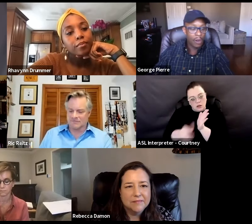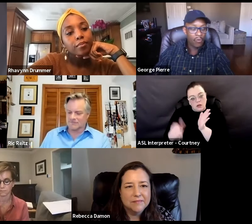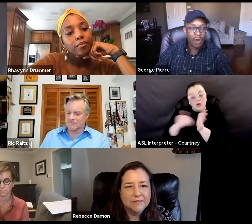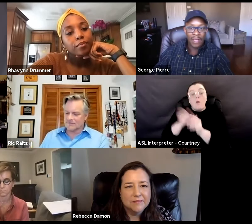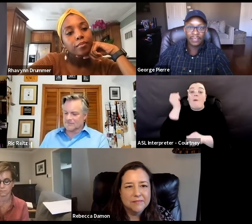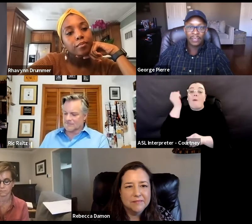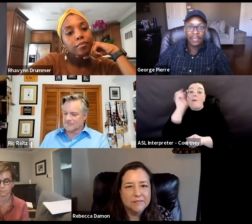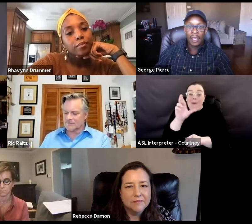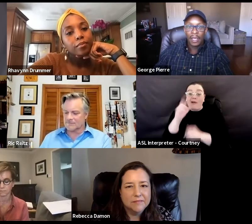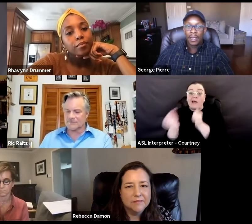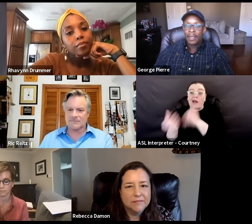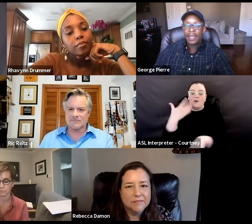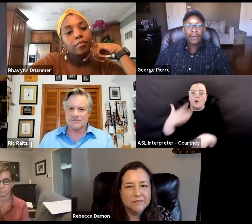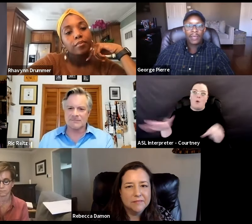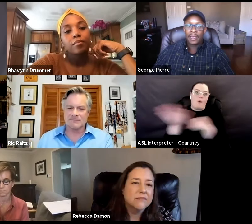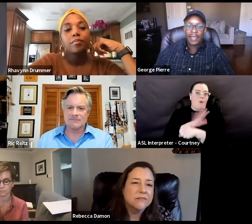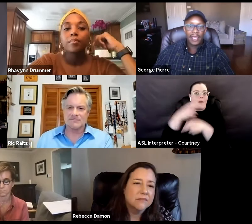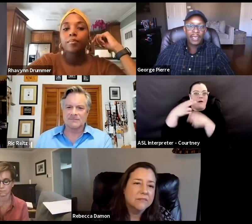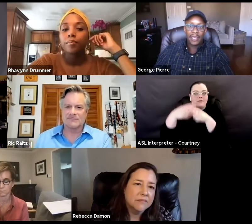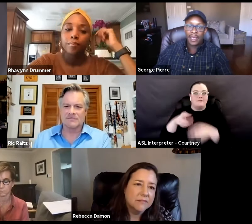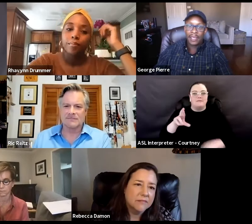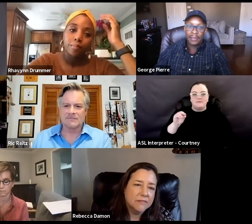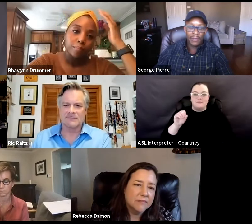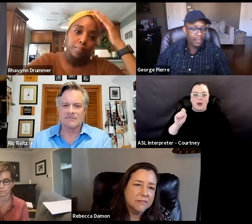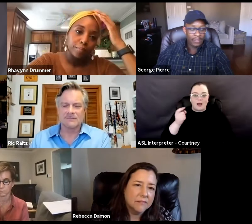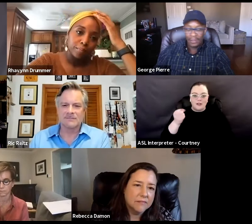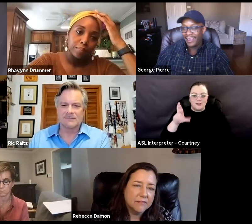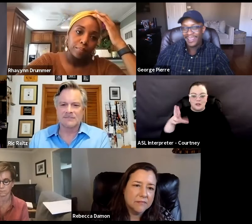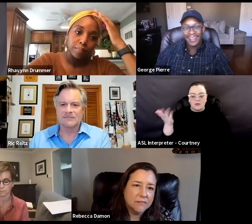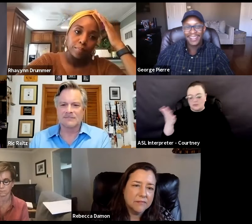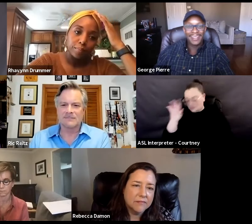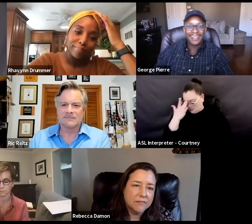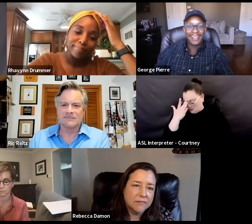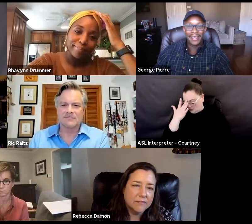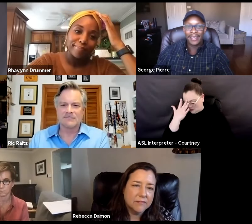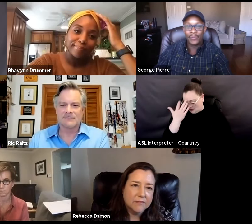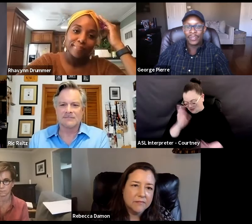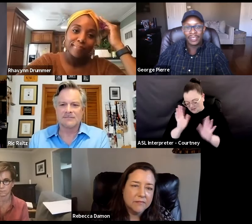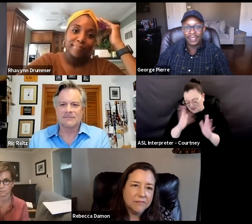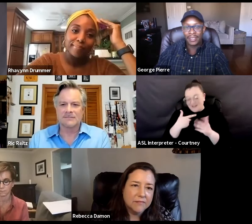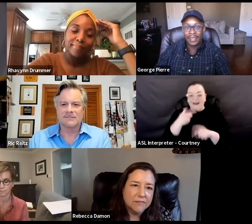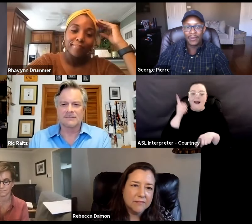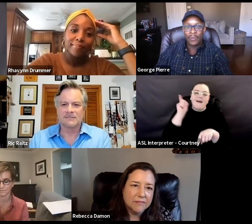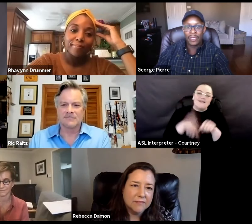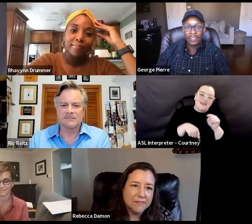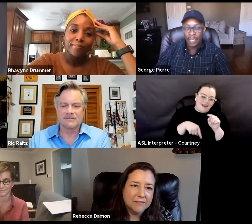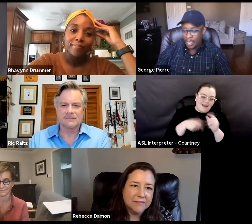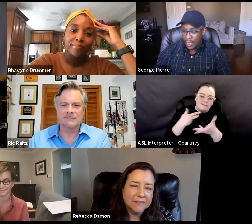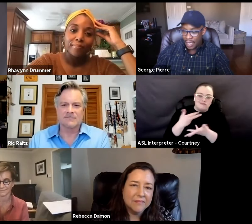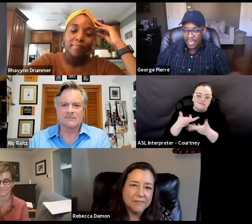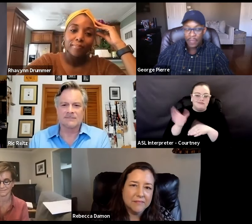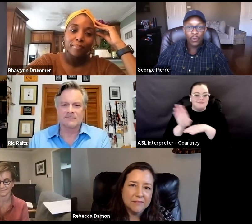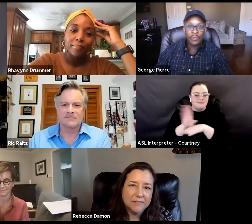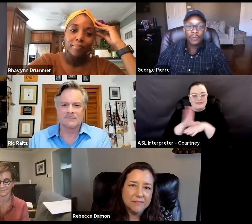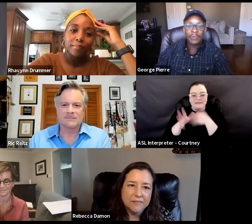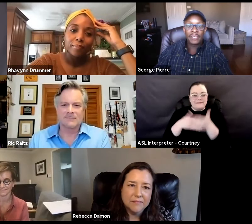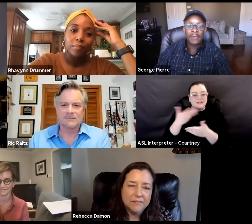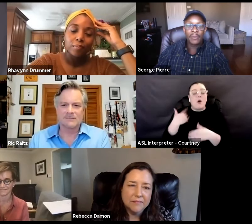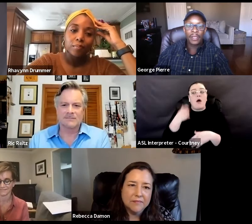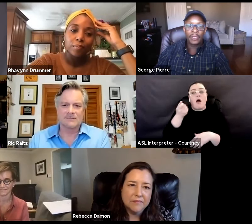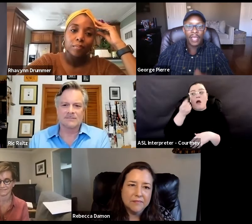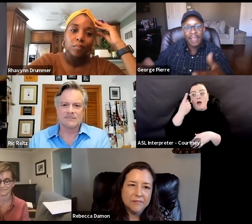entire roster. Like, okay, then at the end of the day, I can't do business like that, because I get you want your